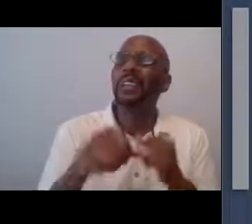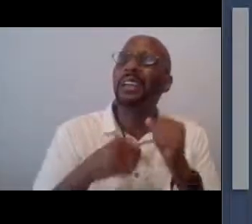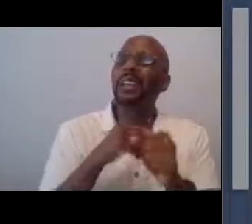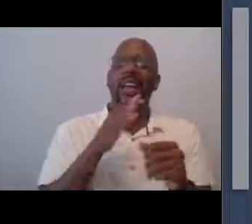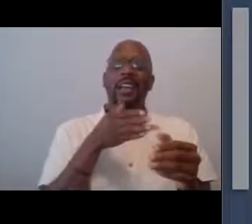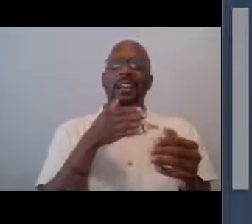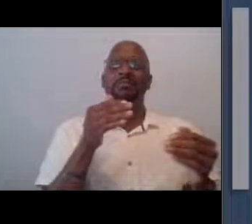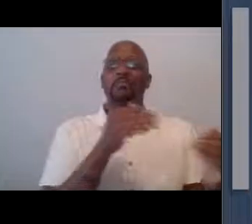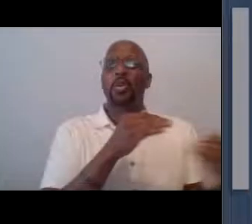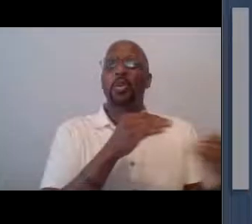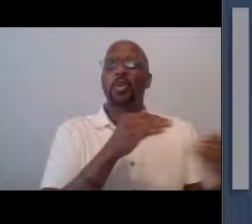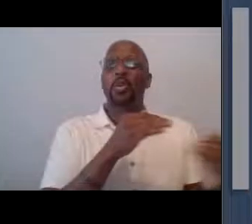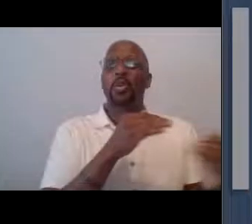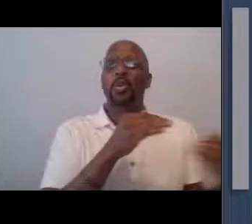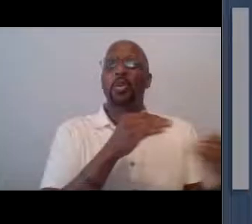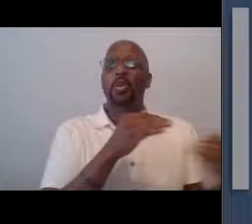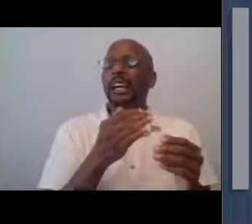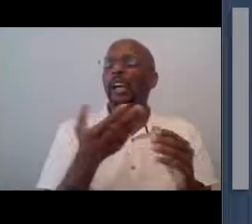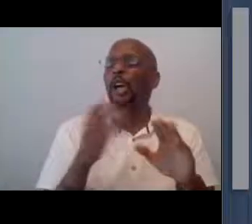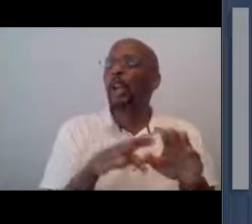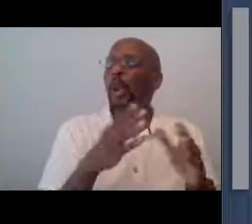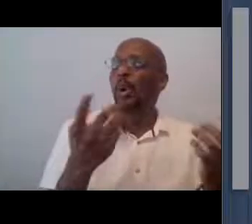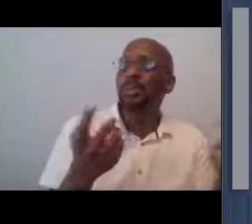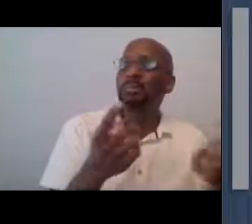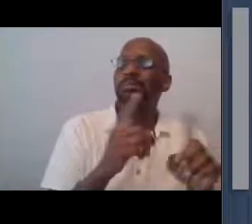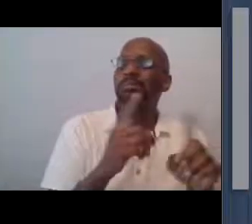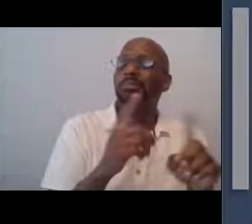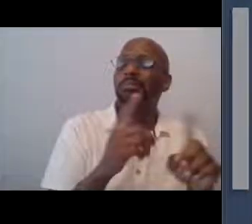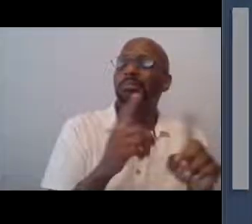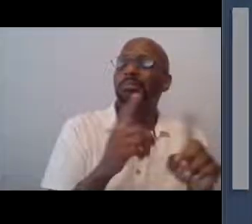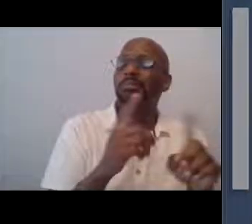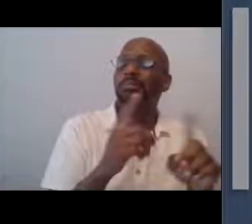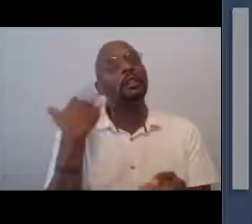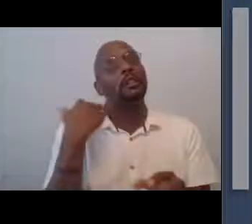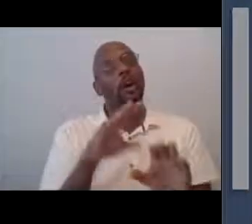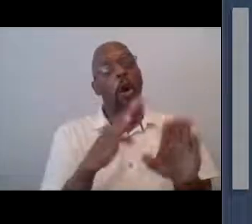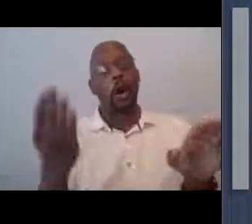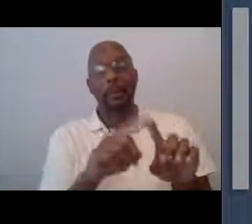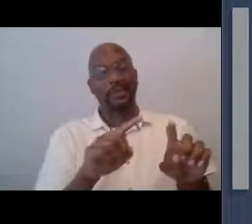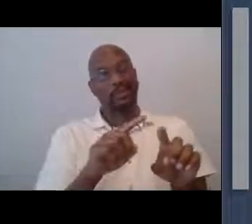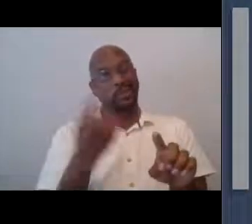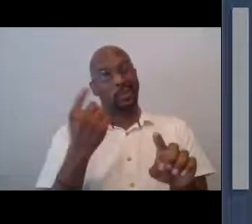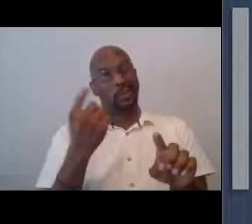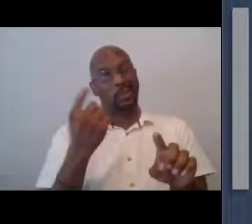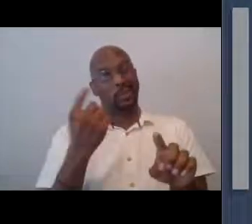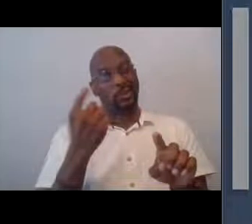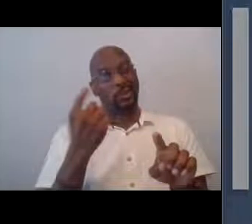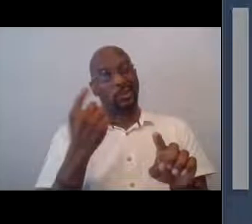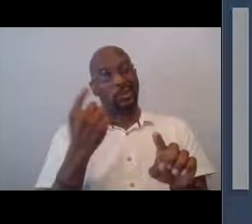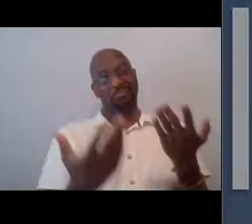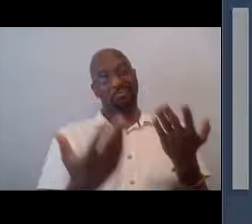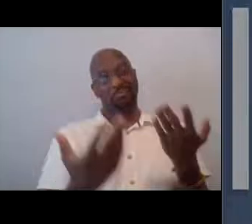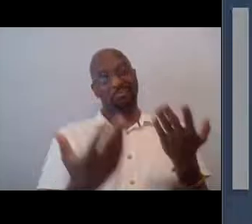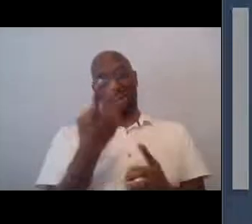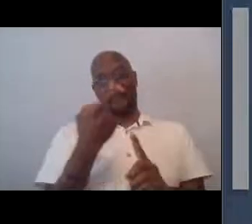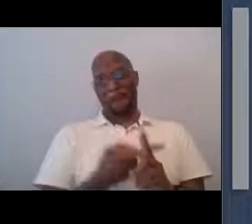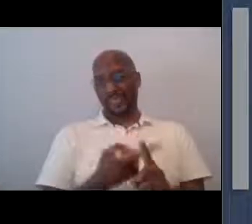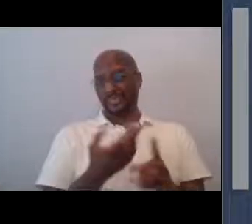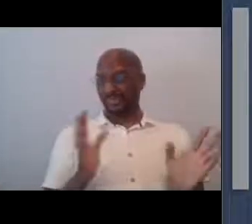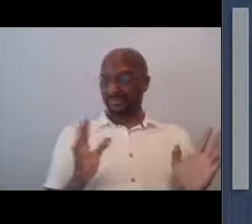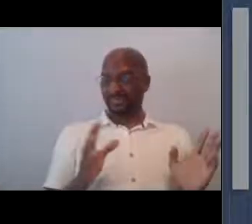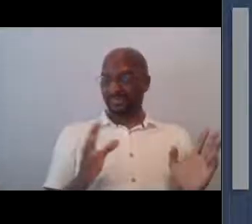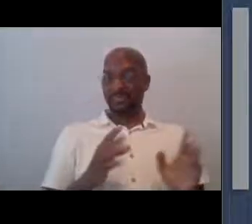a certain point it was open, but it was only open for a few months, I think it is, but it's